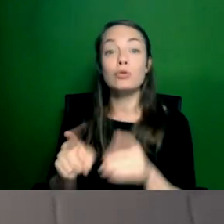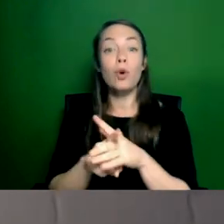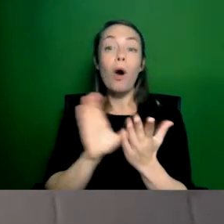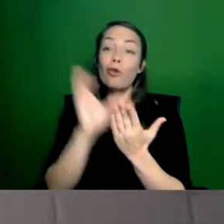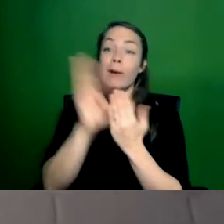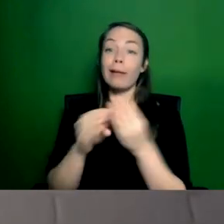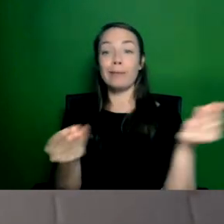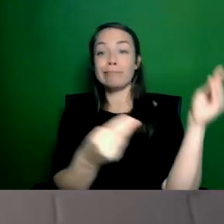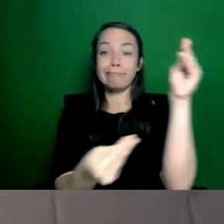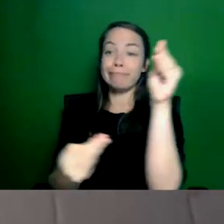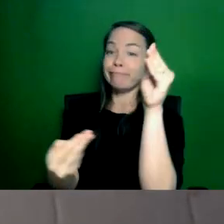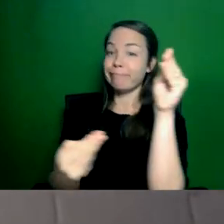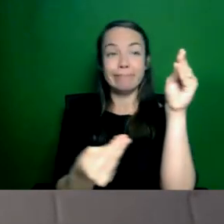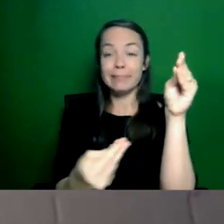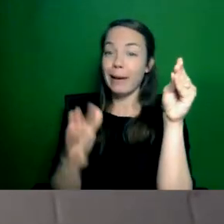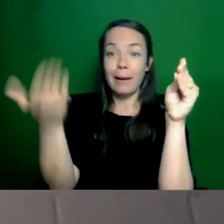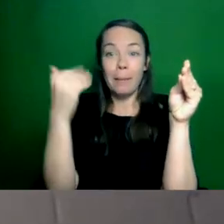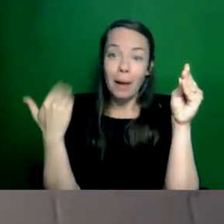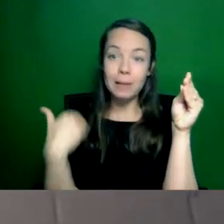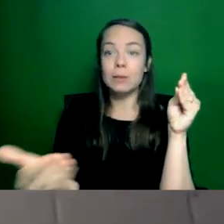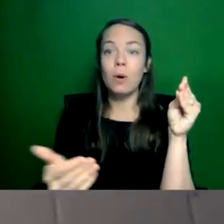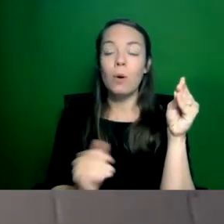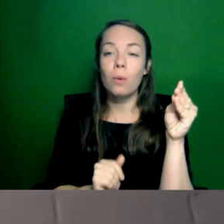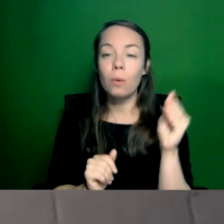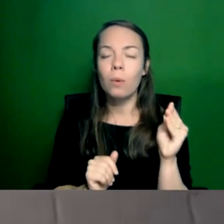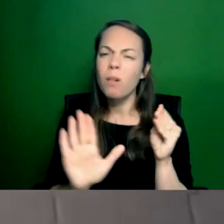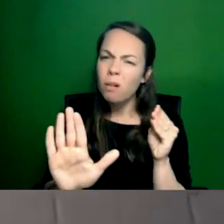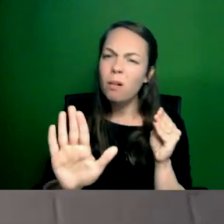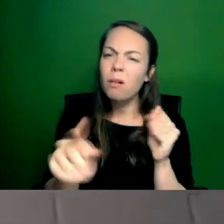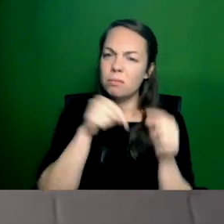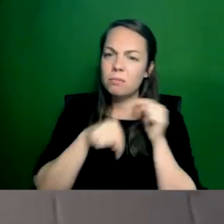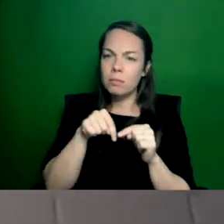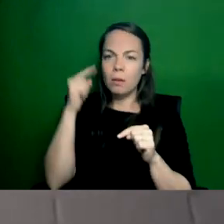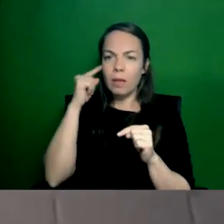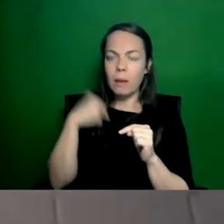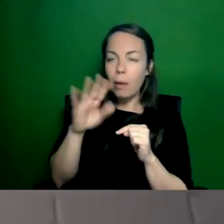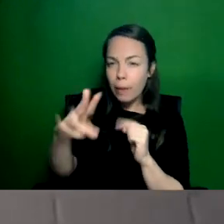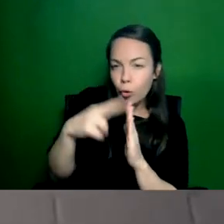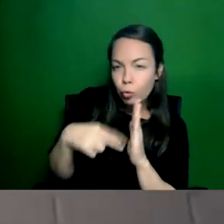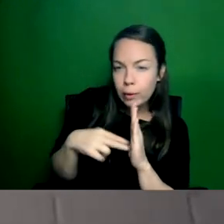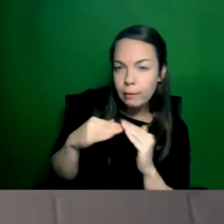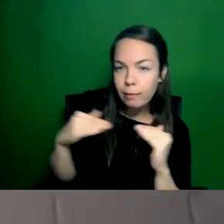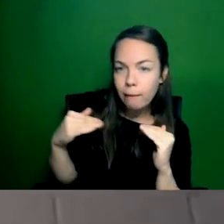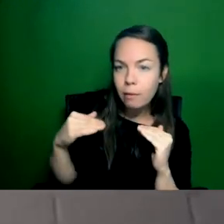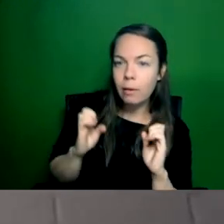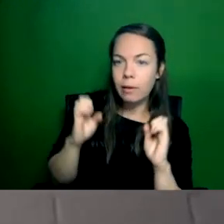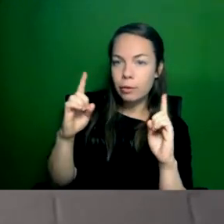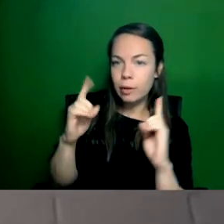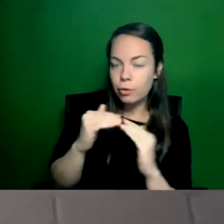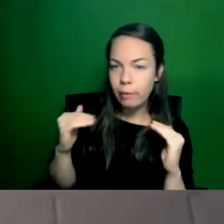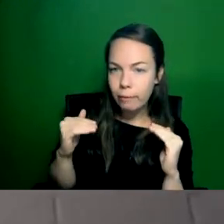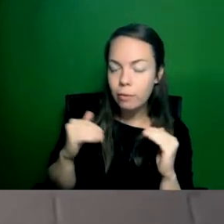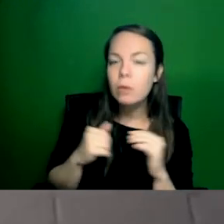got a curriculum, let's go into the community and let's do this. Or are you thinking about the reading levels and the educational levels of some of the folks that you're going in and